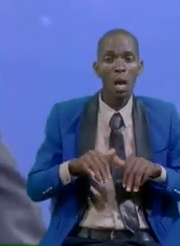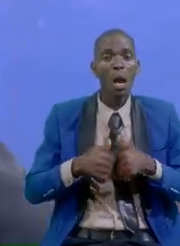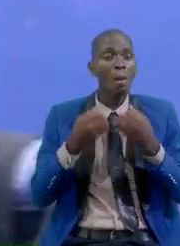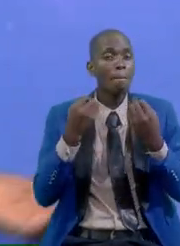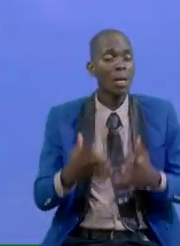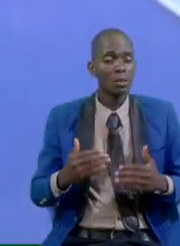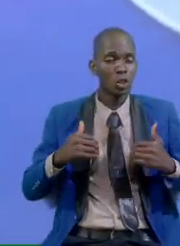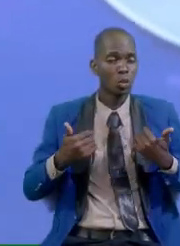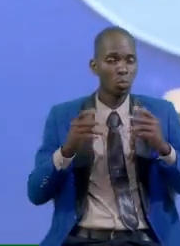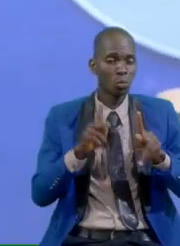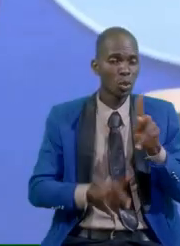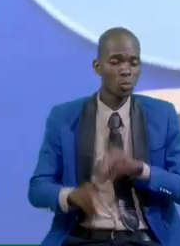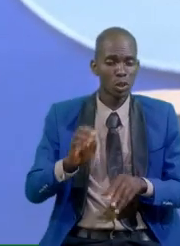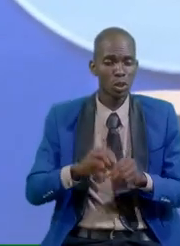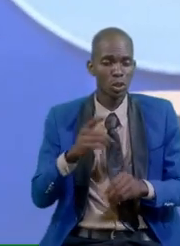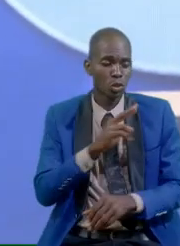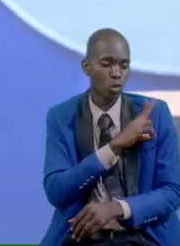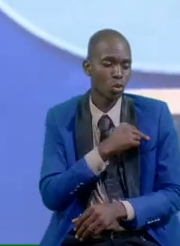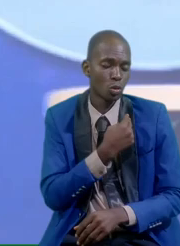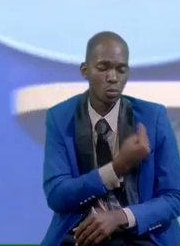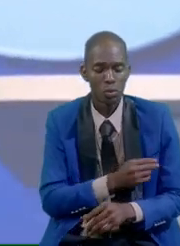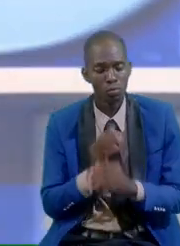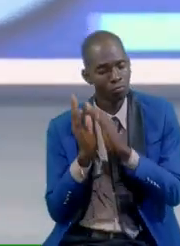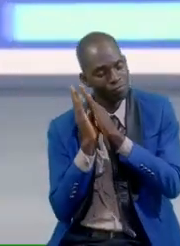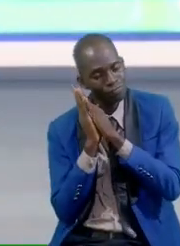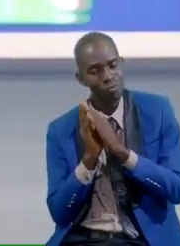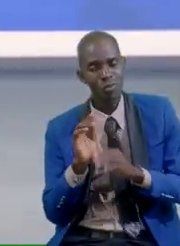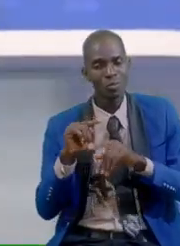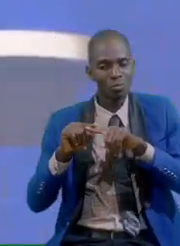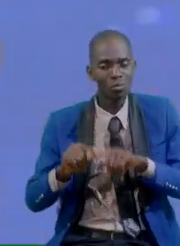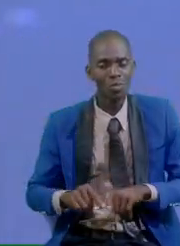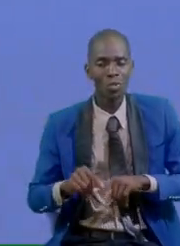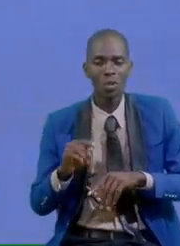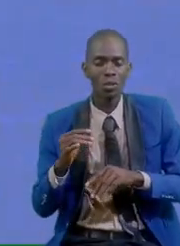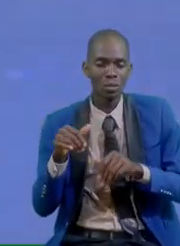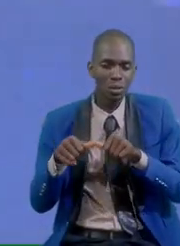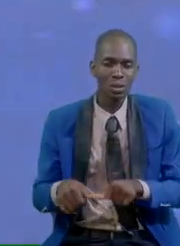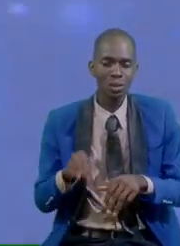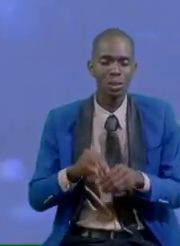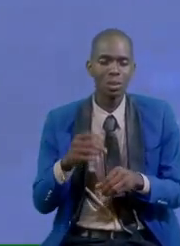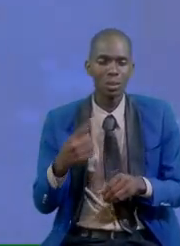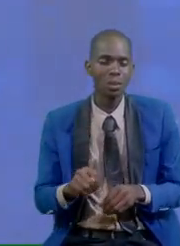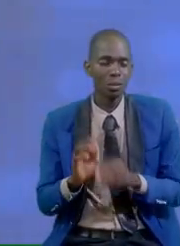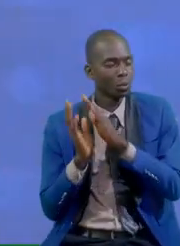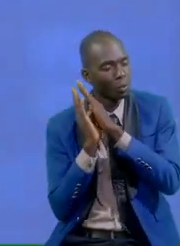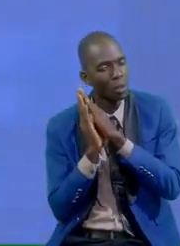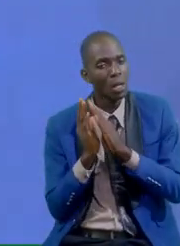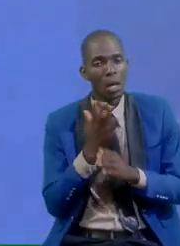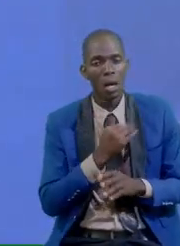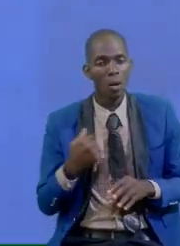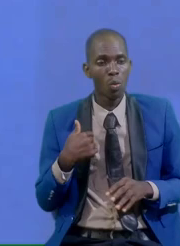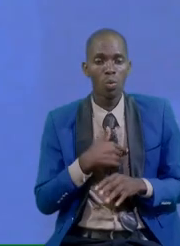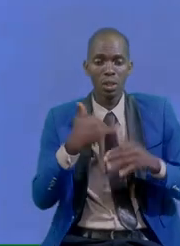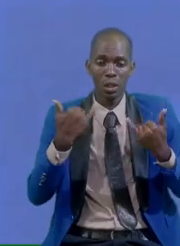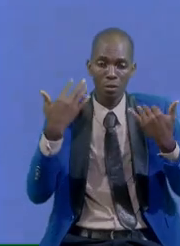bedridden, we have stripes. It's all through life. And then we pass out of school, and our certificate will not